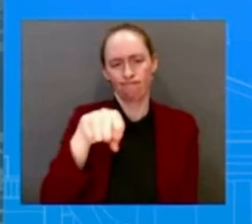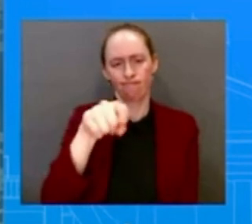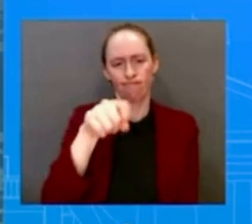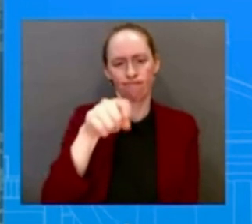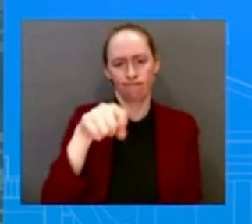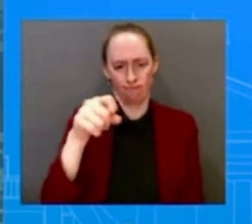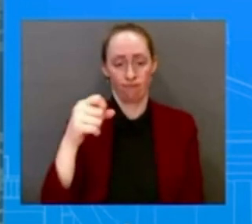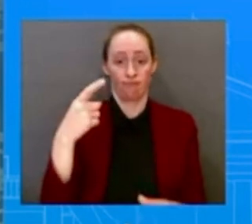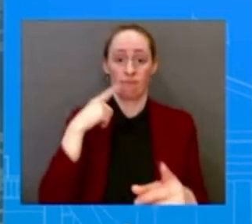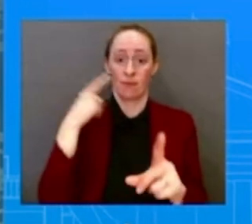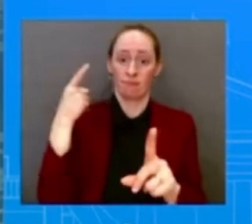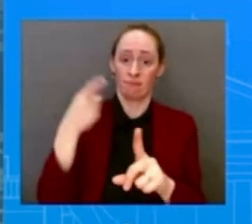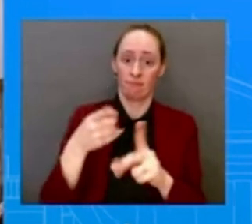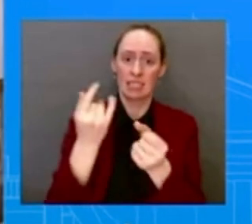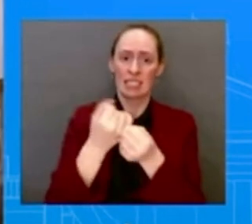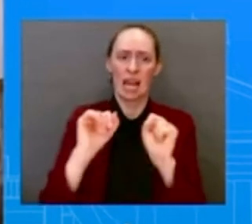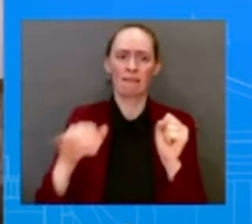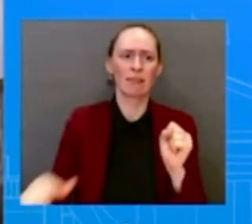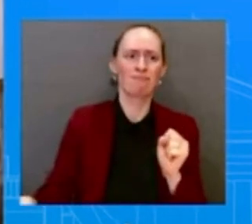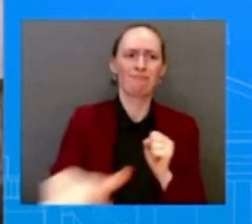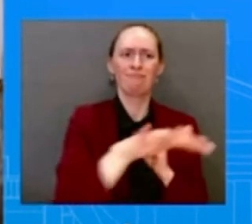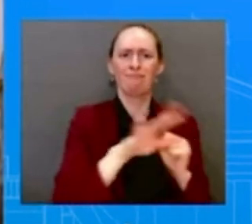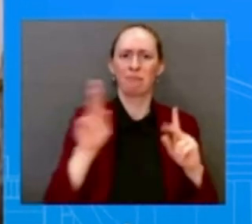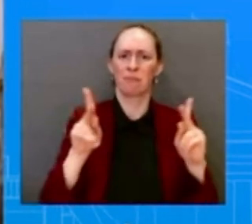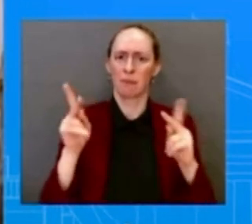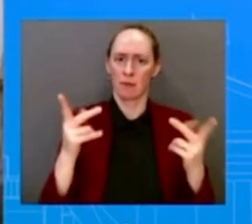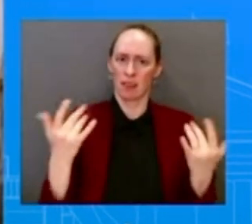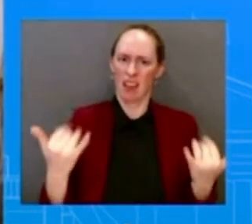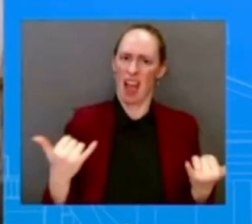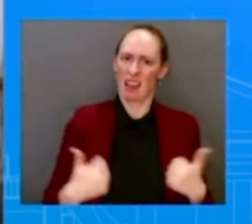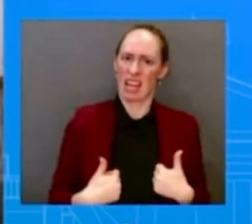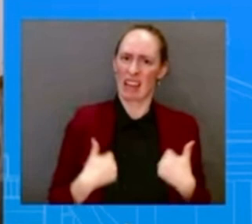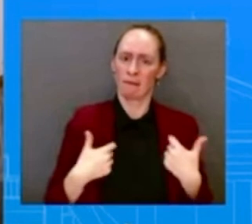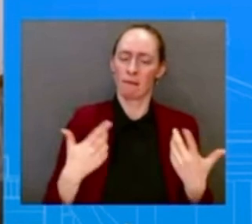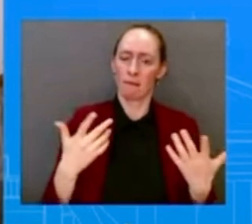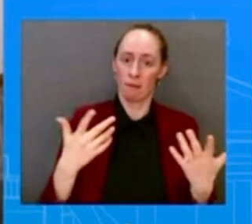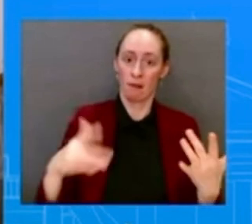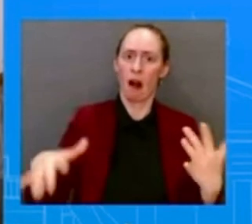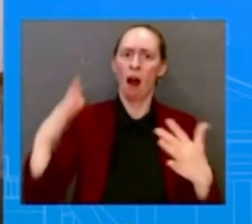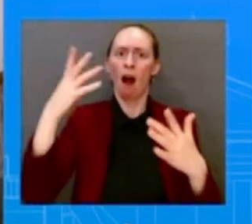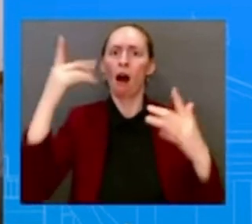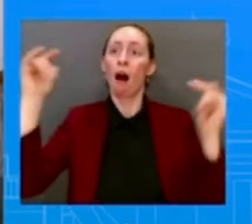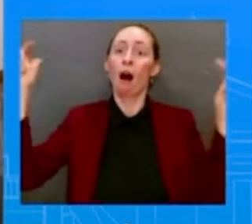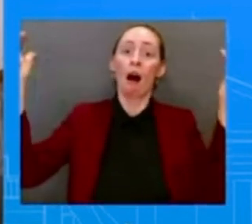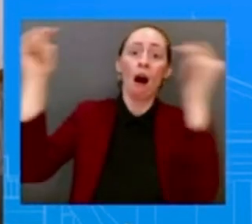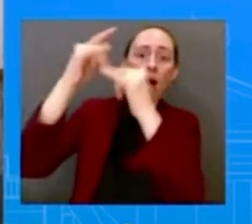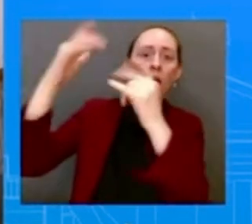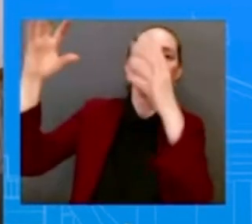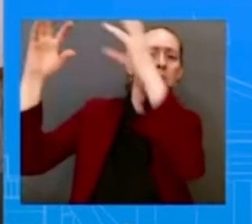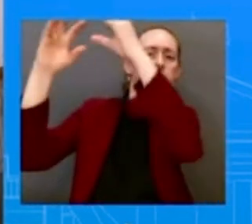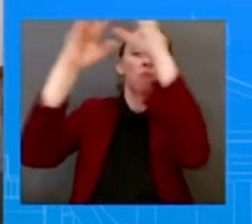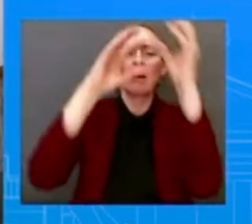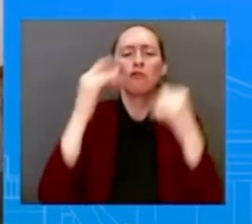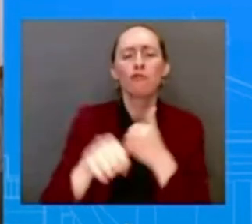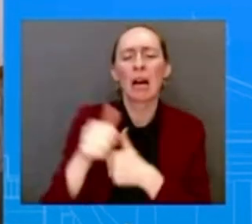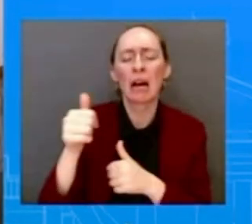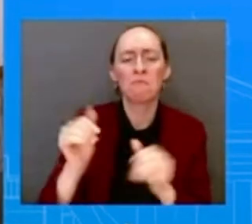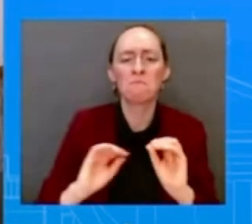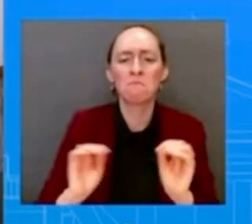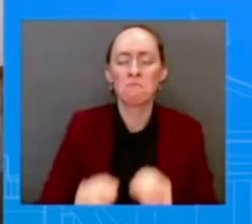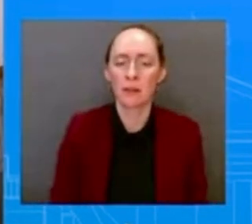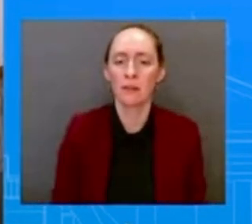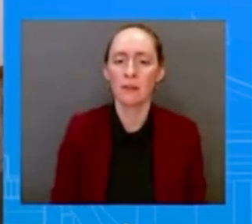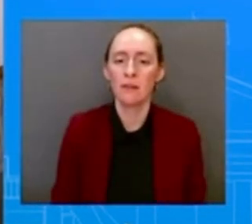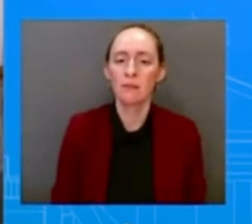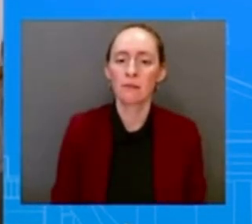given what you said earlier about intent with regard to the Chinese spy balloon, does the U.S. give any credence to